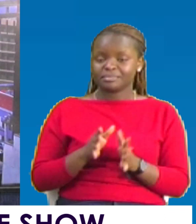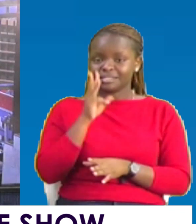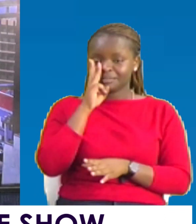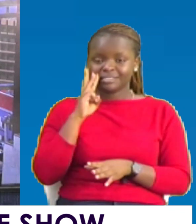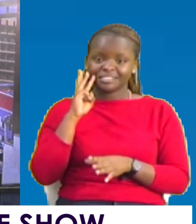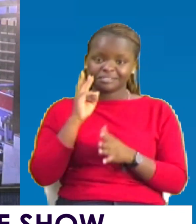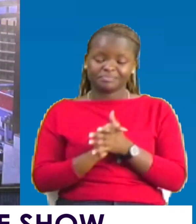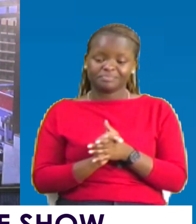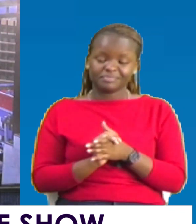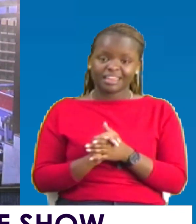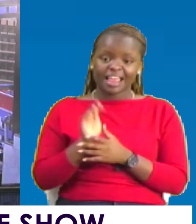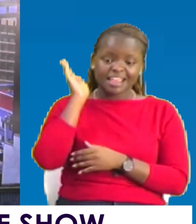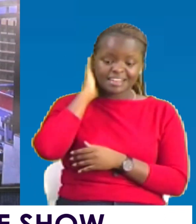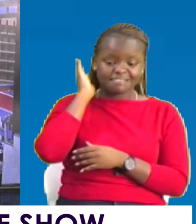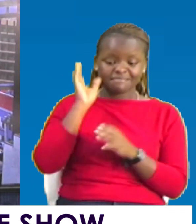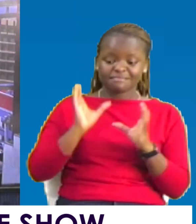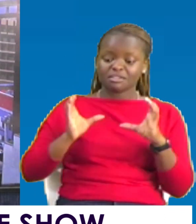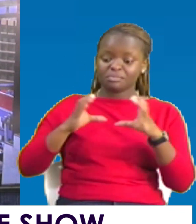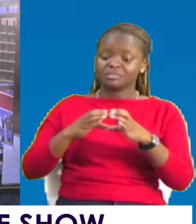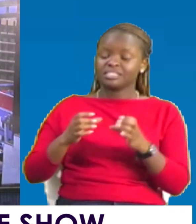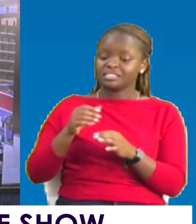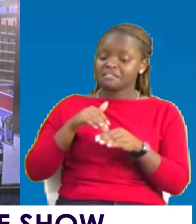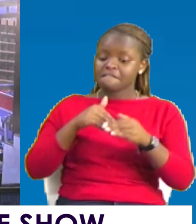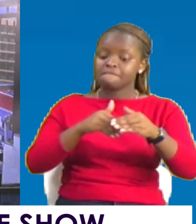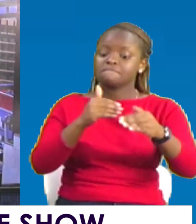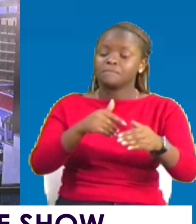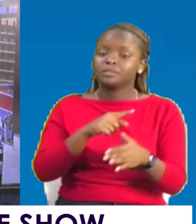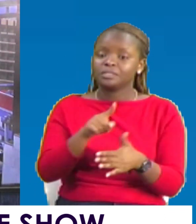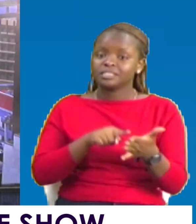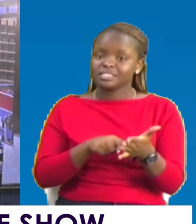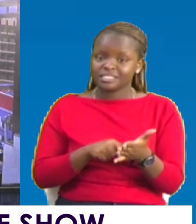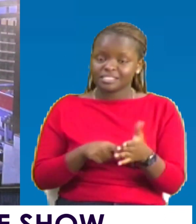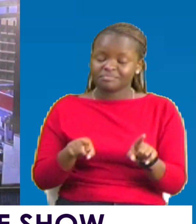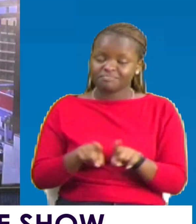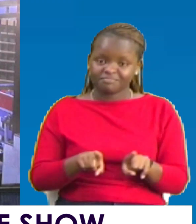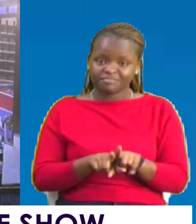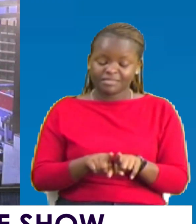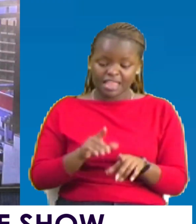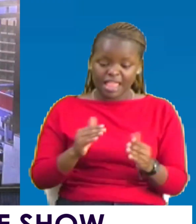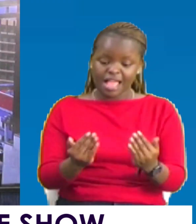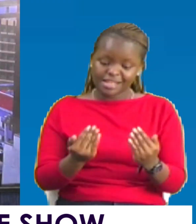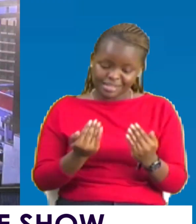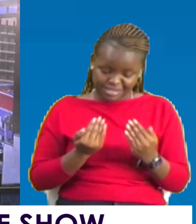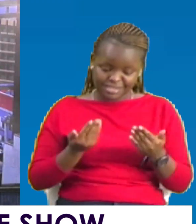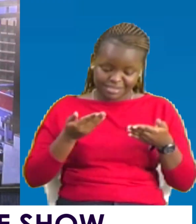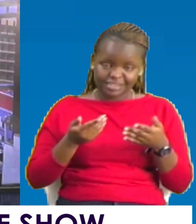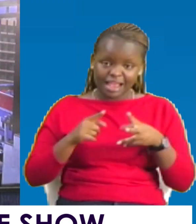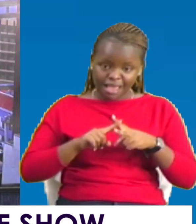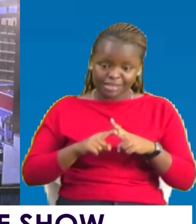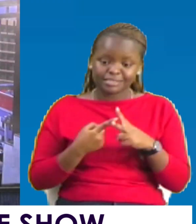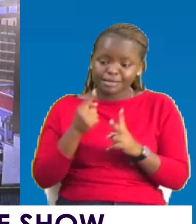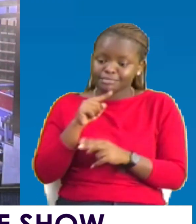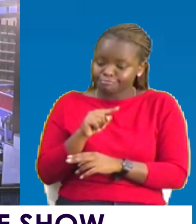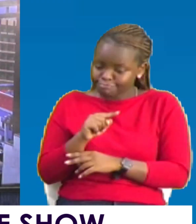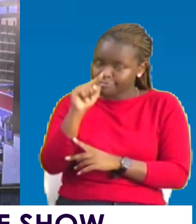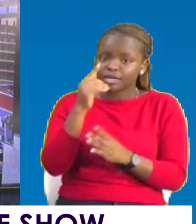interpreter, so that the deaf community can also follow this. You know, you need to birth the right things in